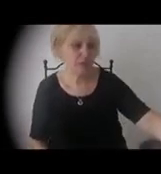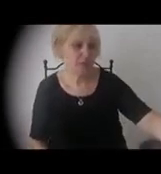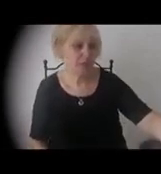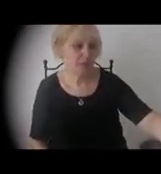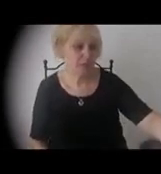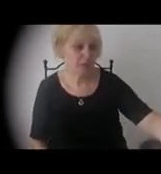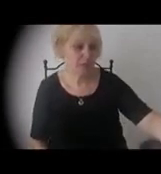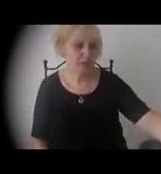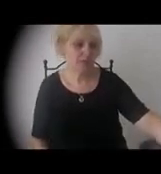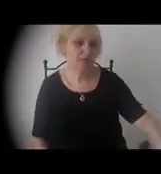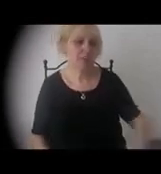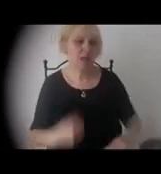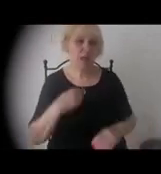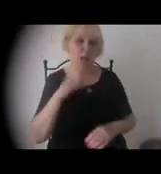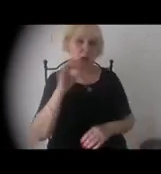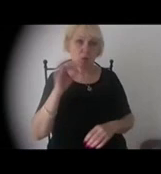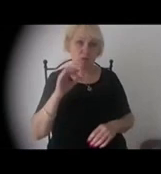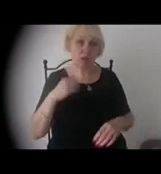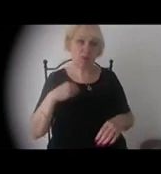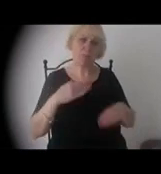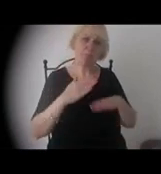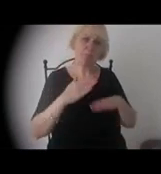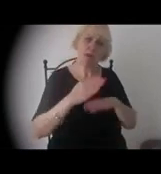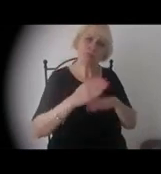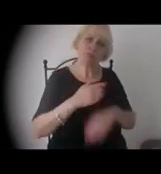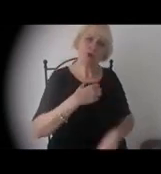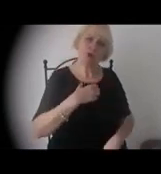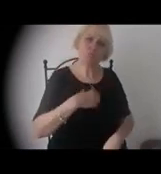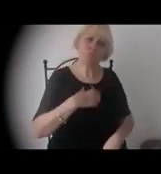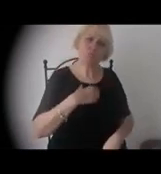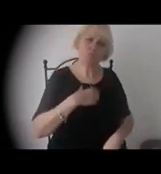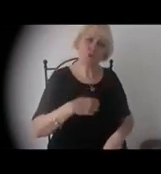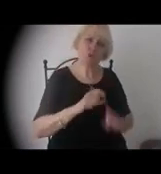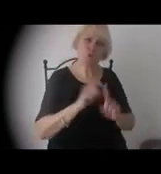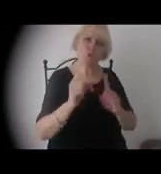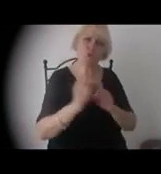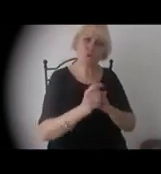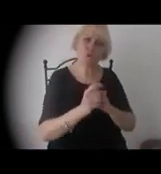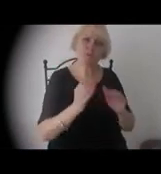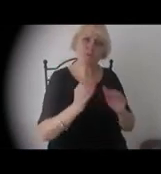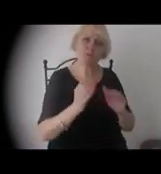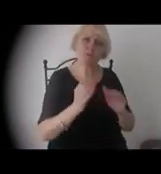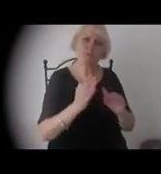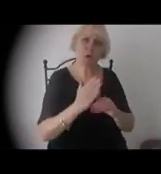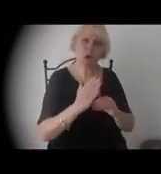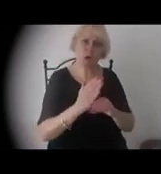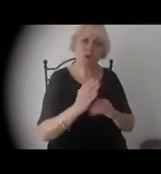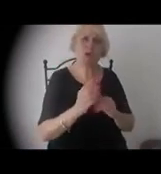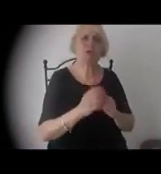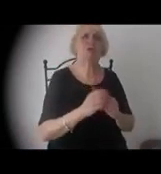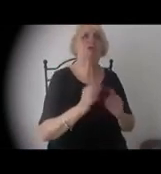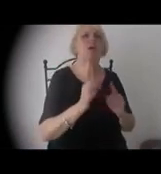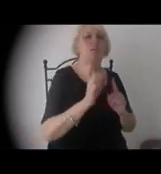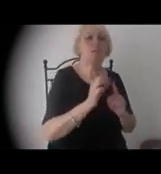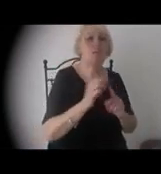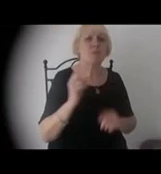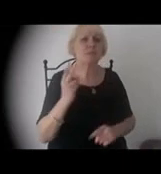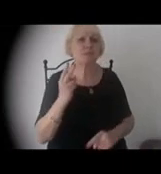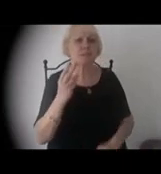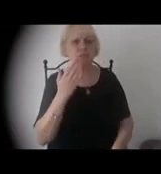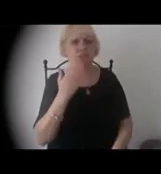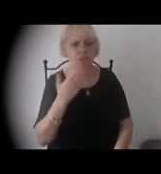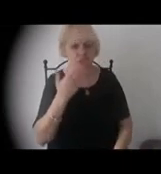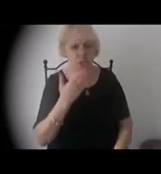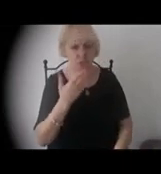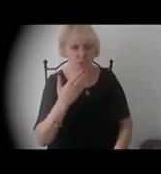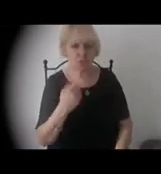outreach worker for the primary and secondary school of our chat trust, which I think is community